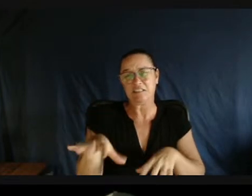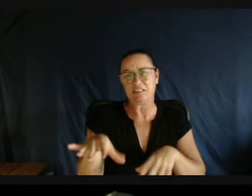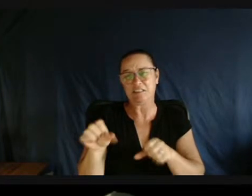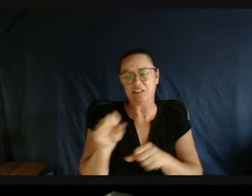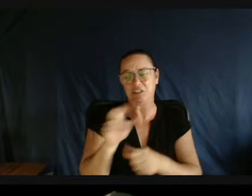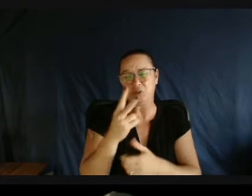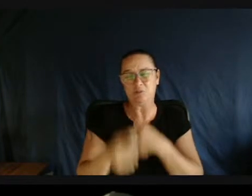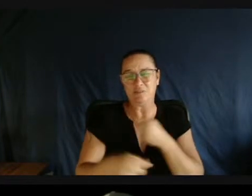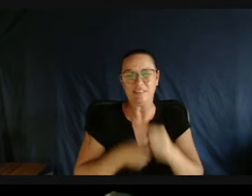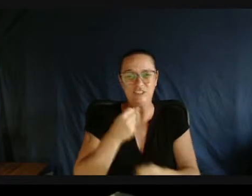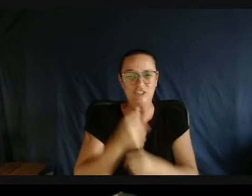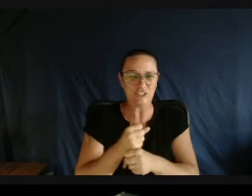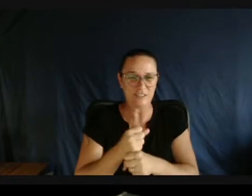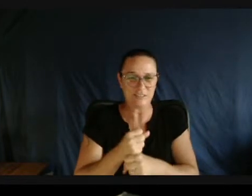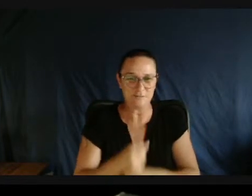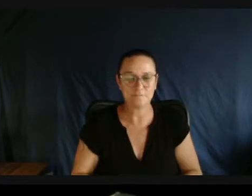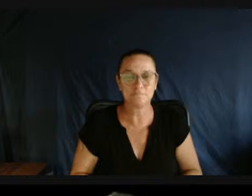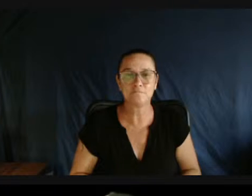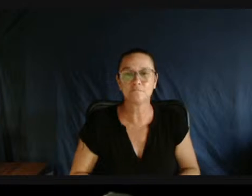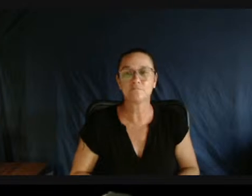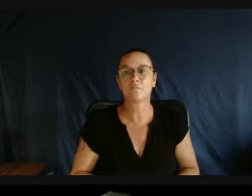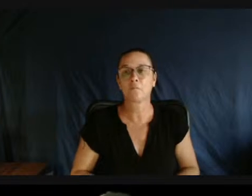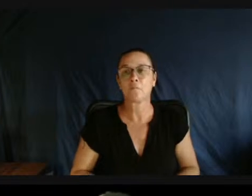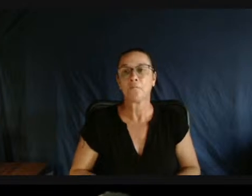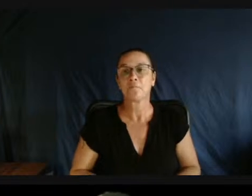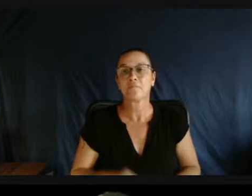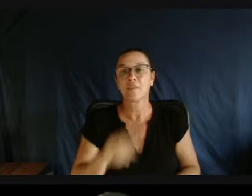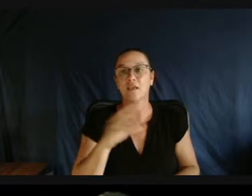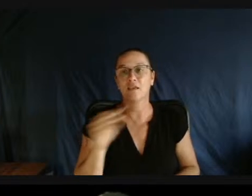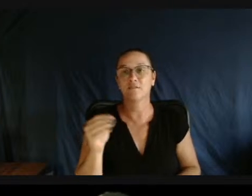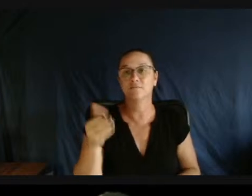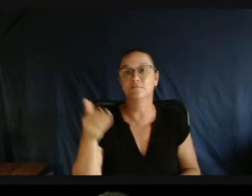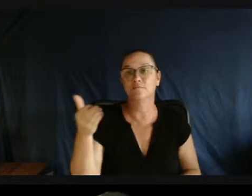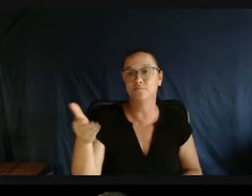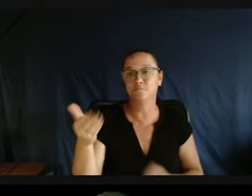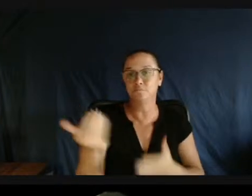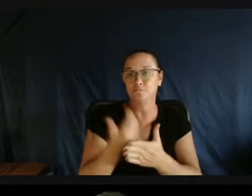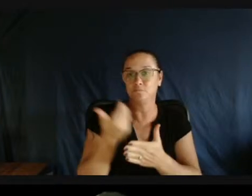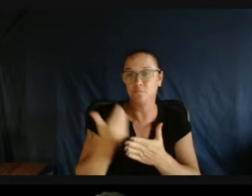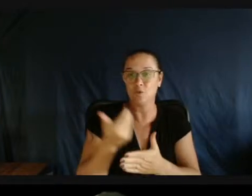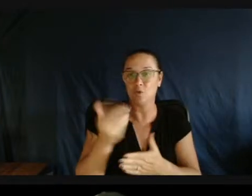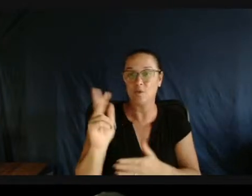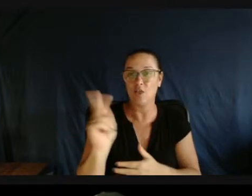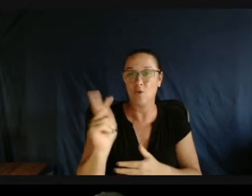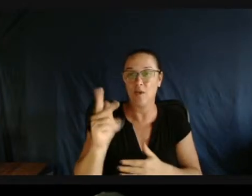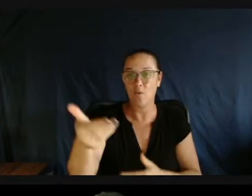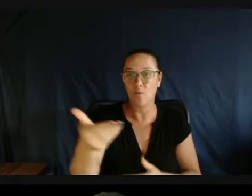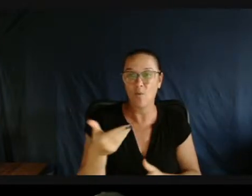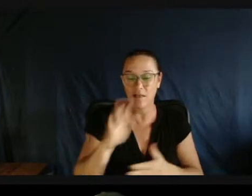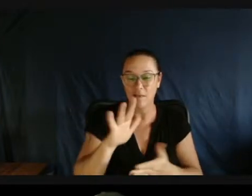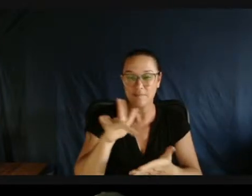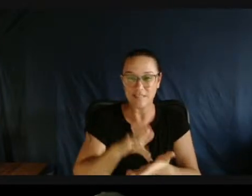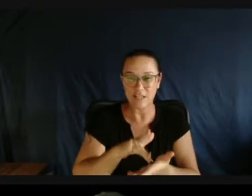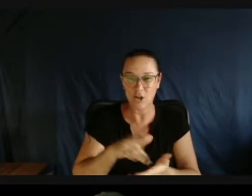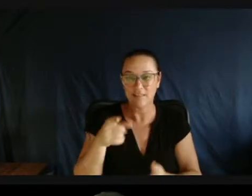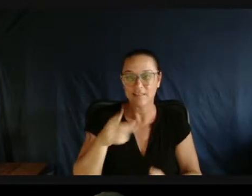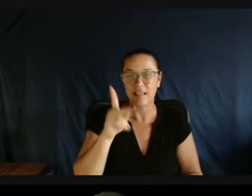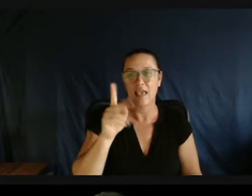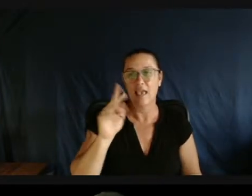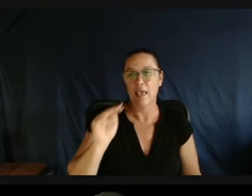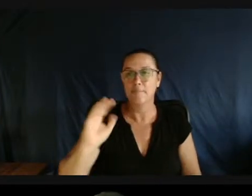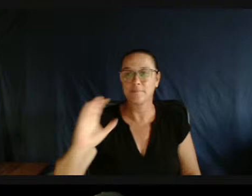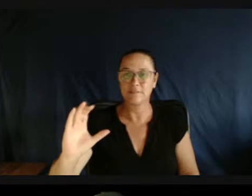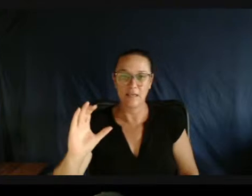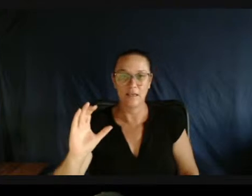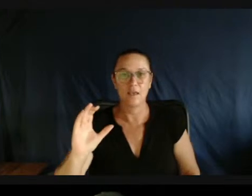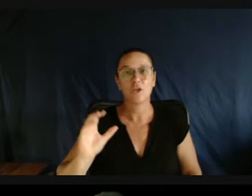Okay. And here is our new Kīlauea Welcome Center. That's up at KMC. So you drive